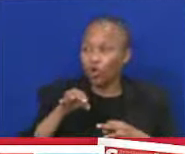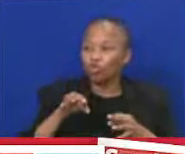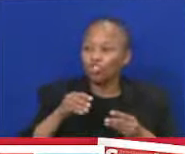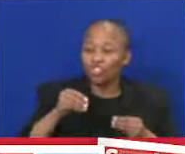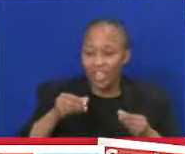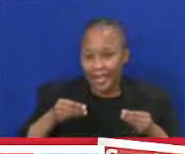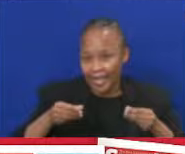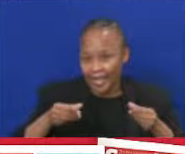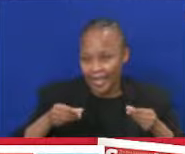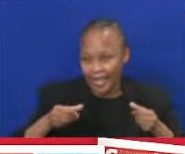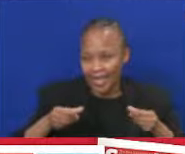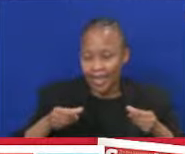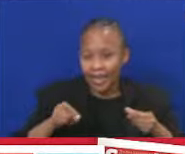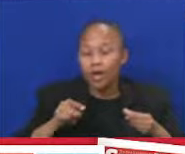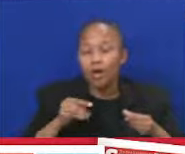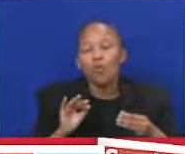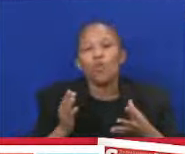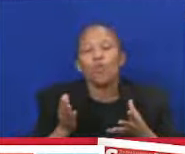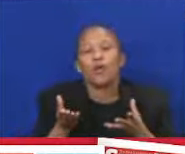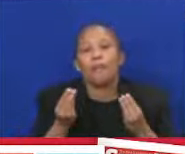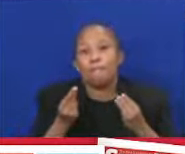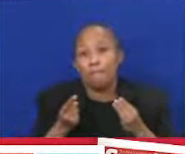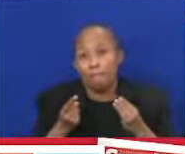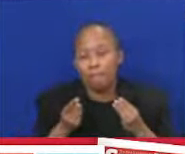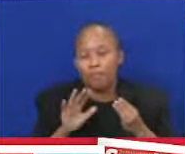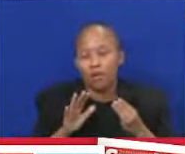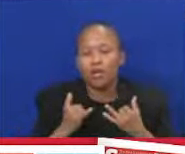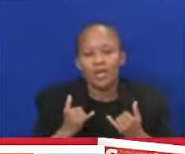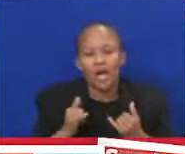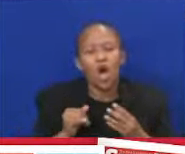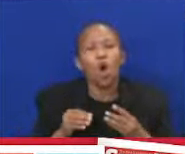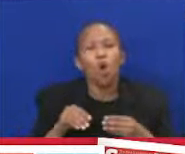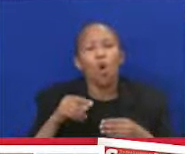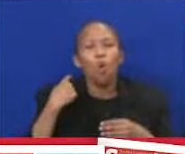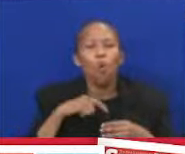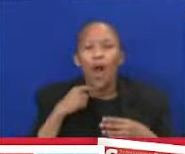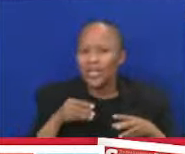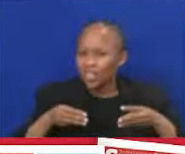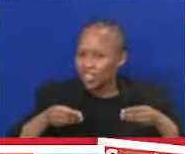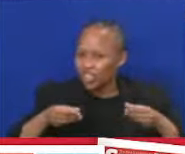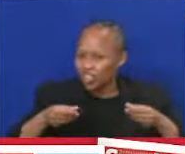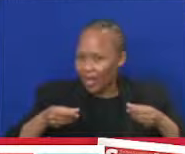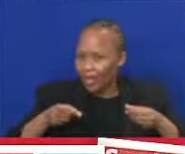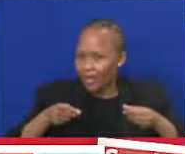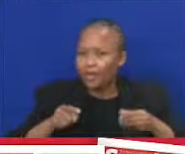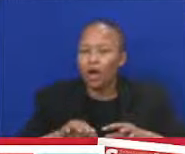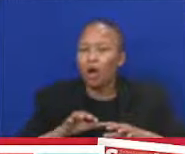sides, and it was manually tied to the window as a curtain.